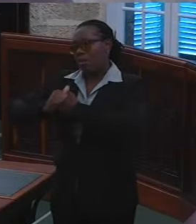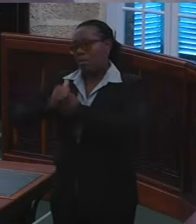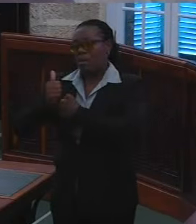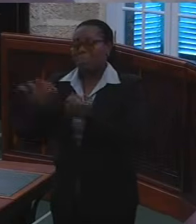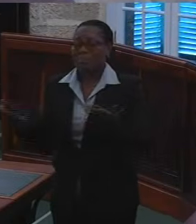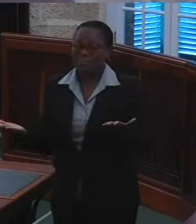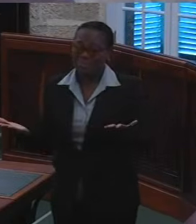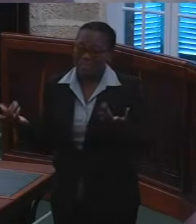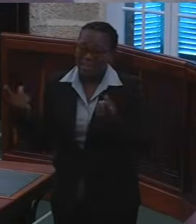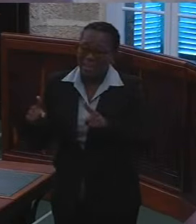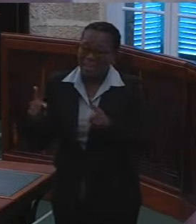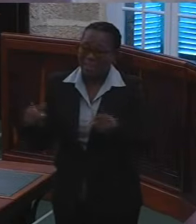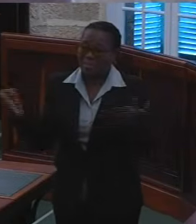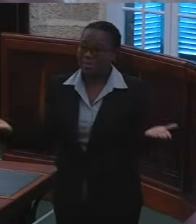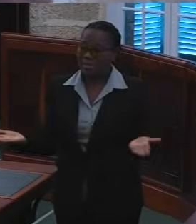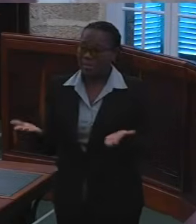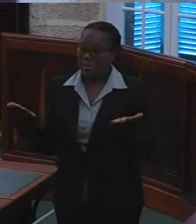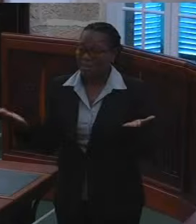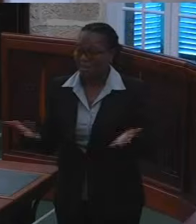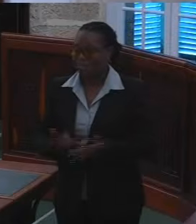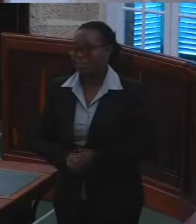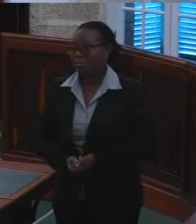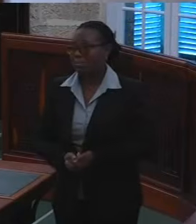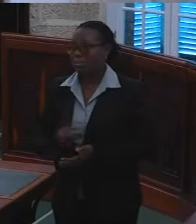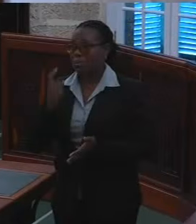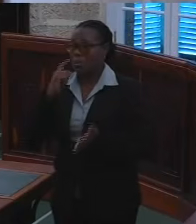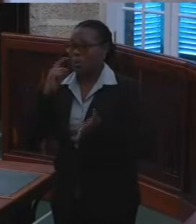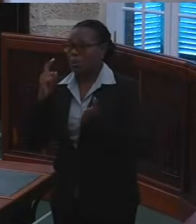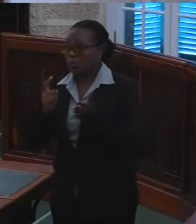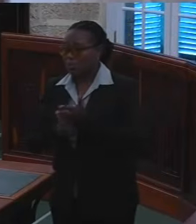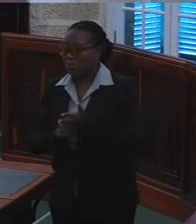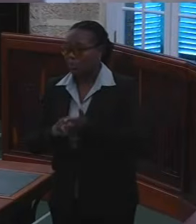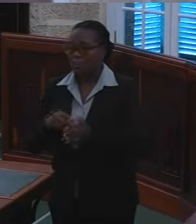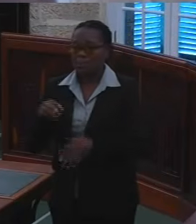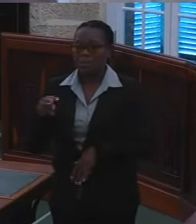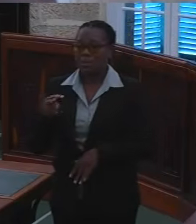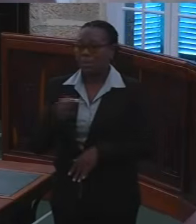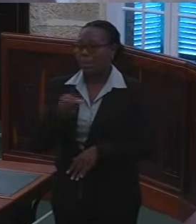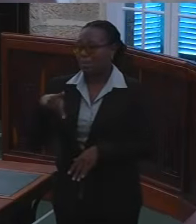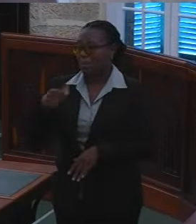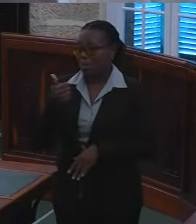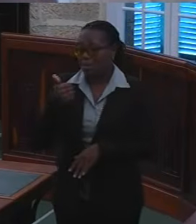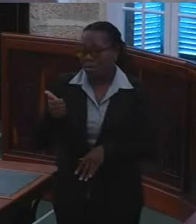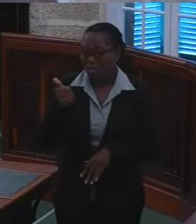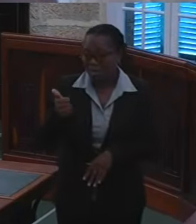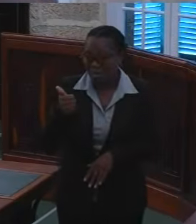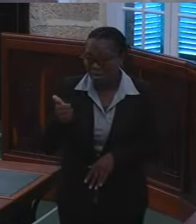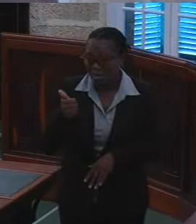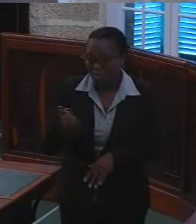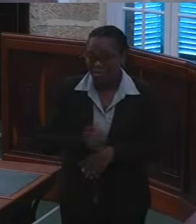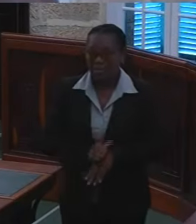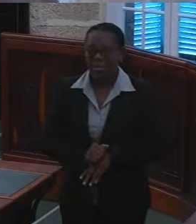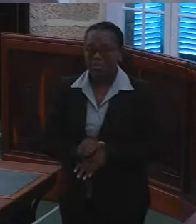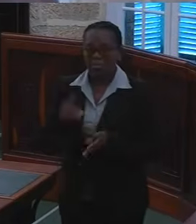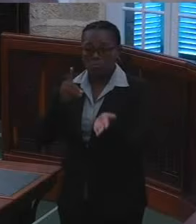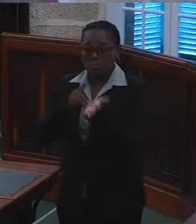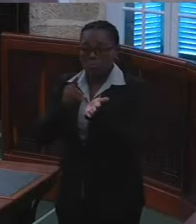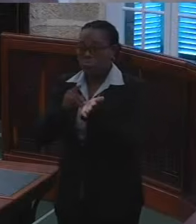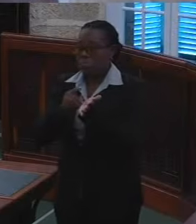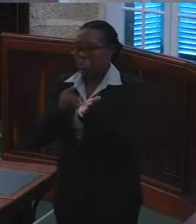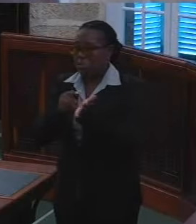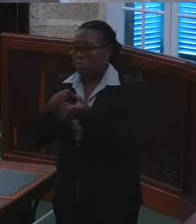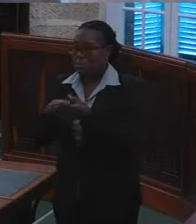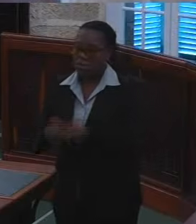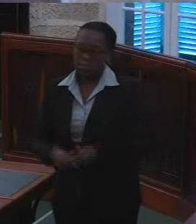Barbados. I see the Member of Parliament, who is a doctor by training, of said, Philip North, shaking her